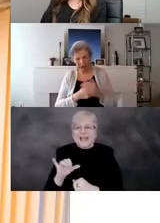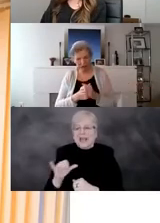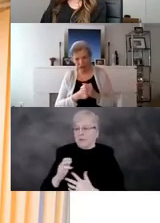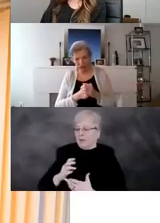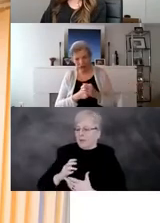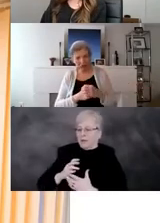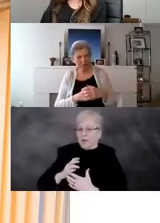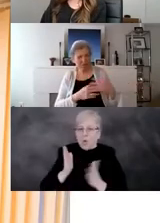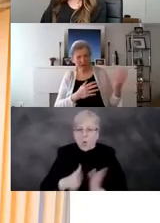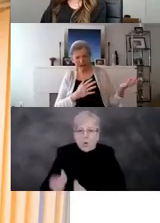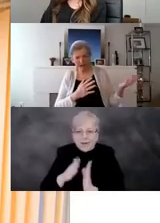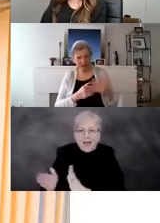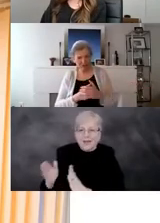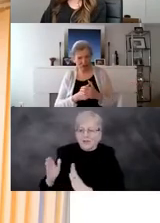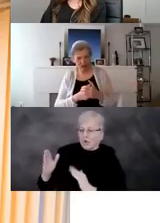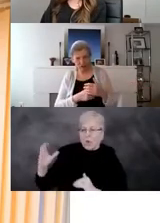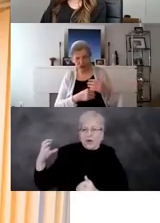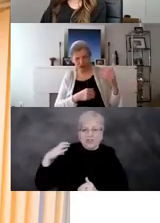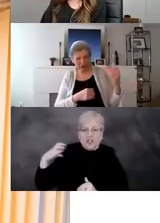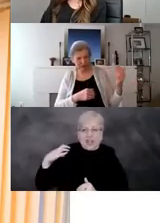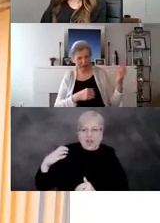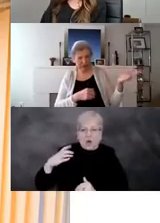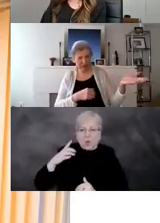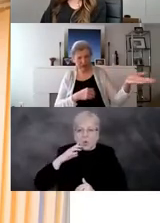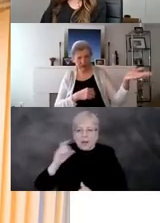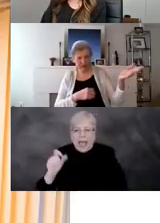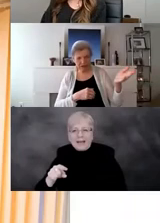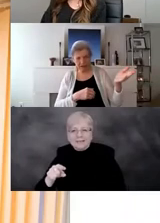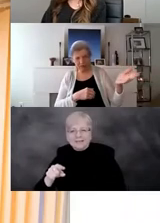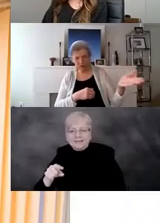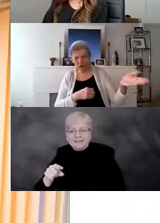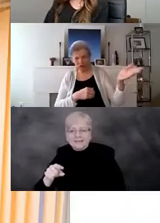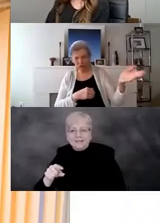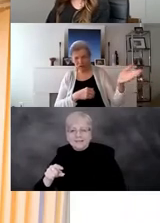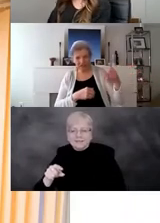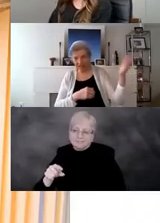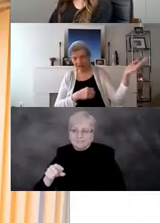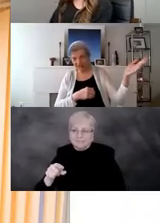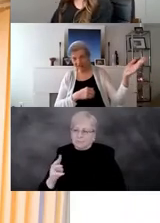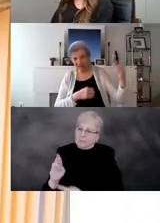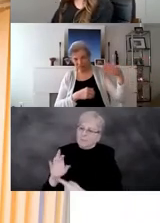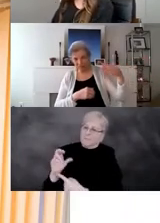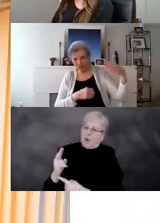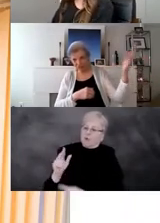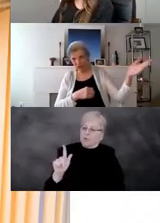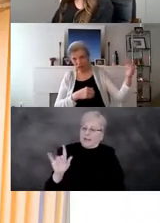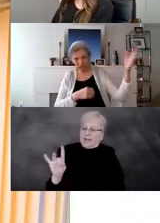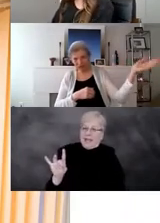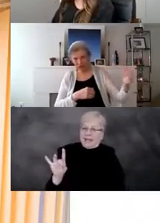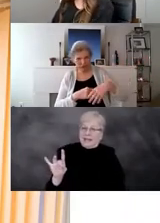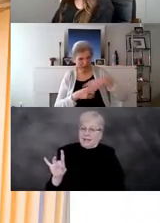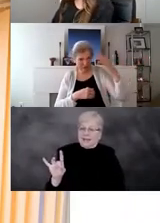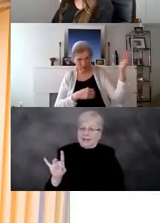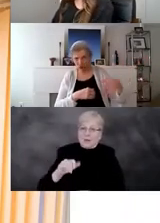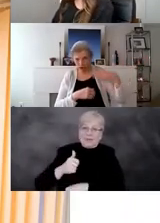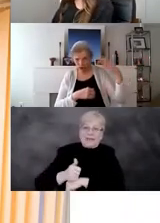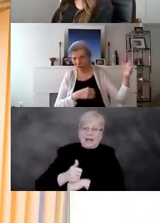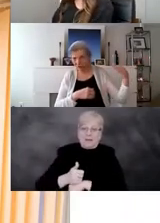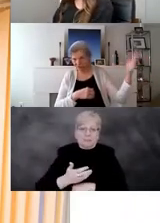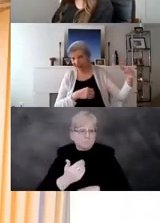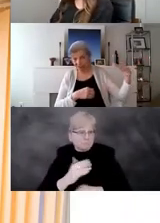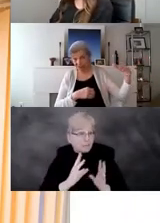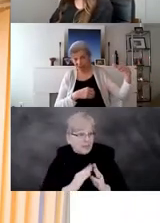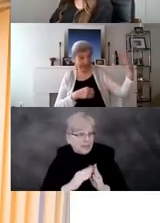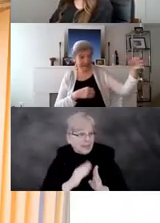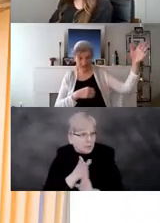organizer might ask you on, you know, on March 28th, can we schedule getting together? All